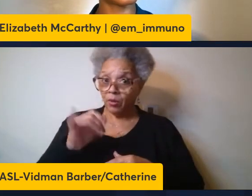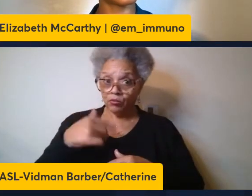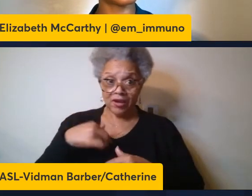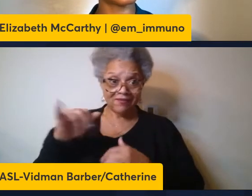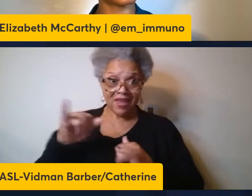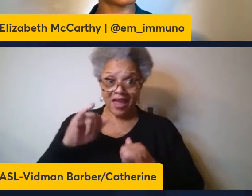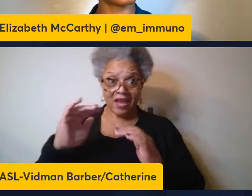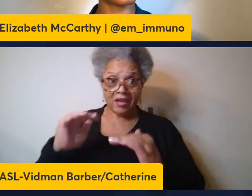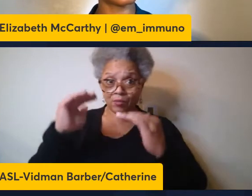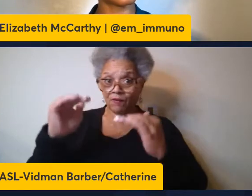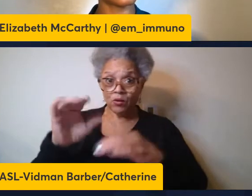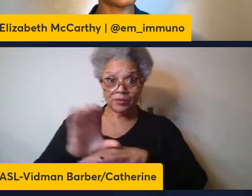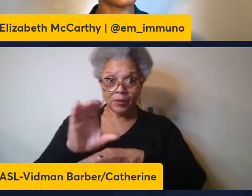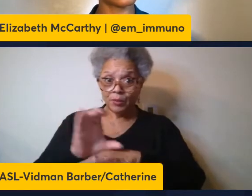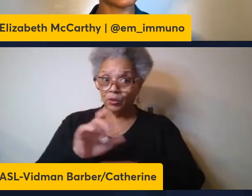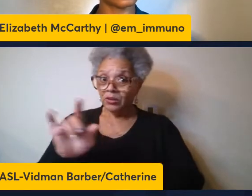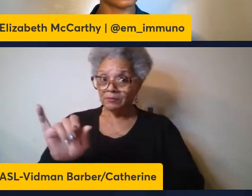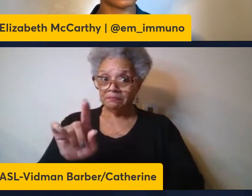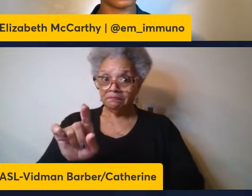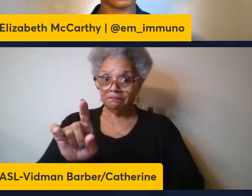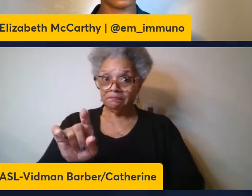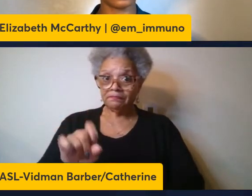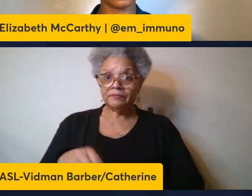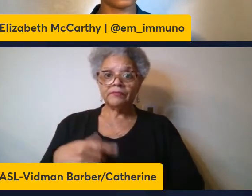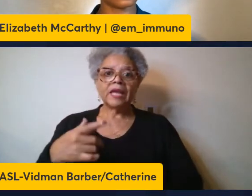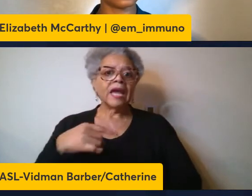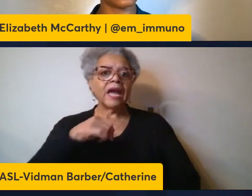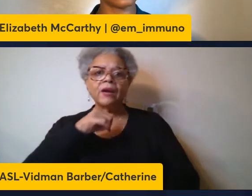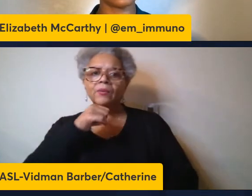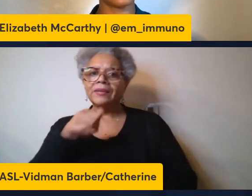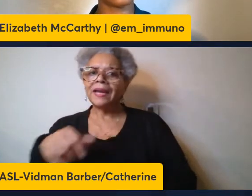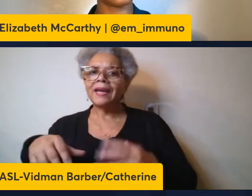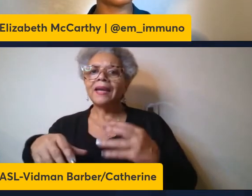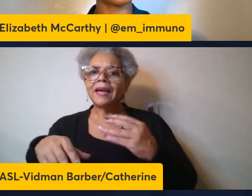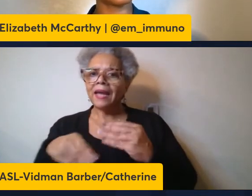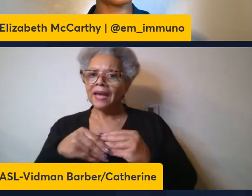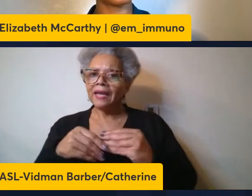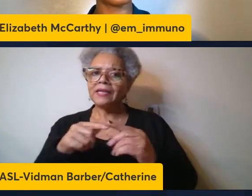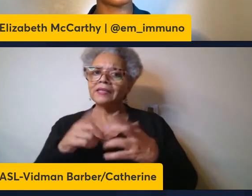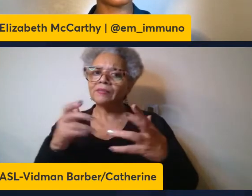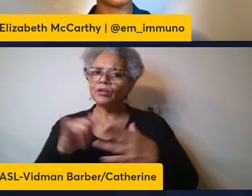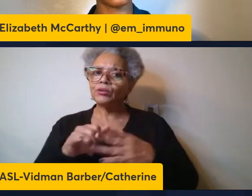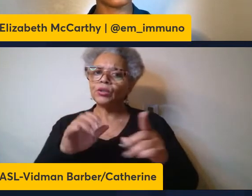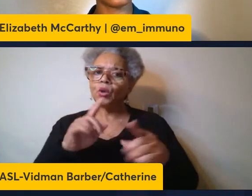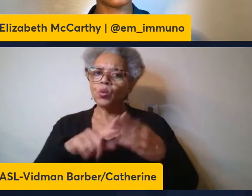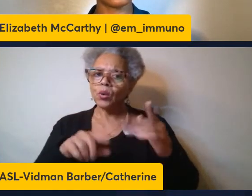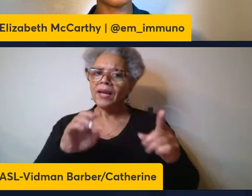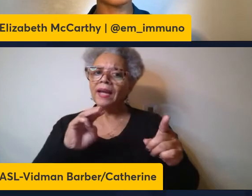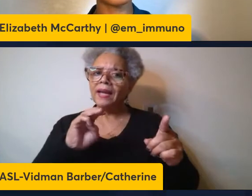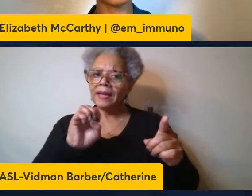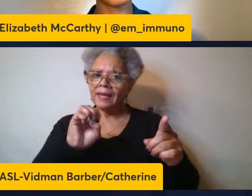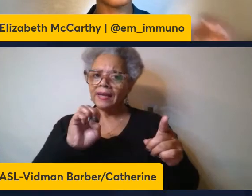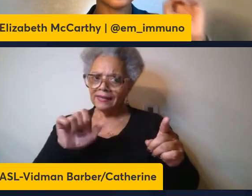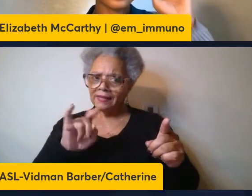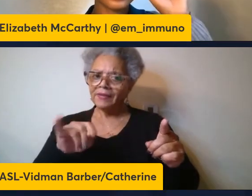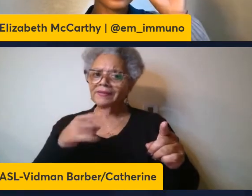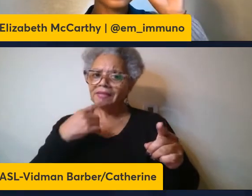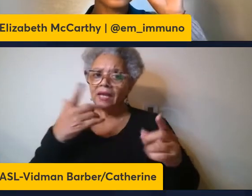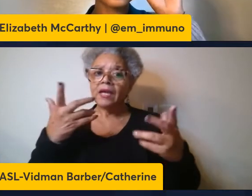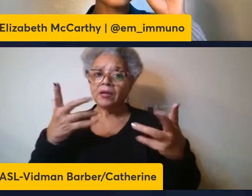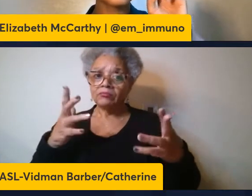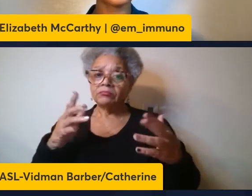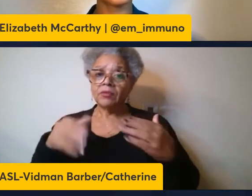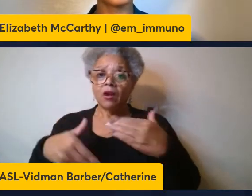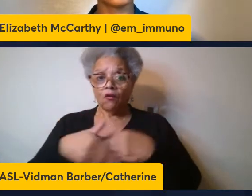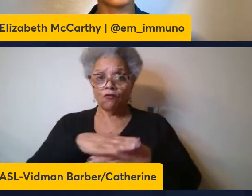environments? I wouldn't add so much to what Elizabeth has said because I think it's a really good overview. I began